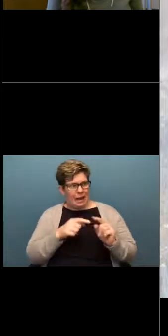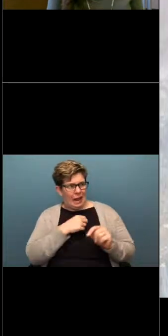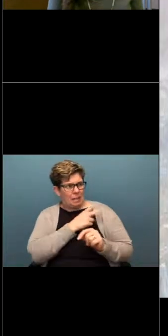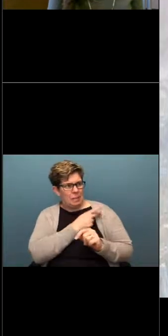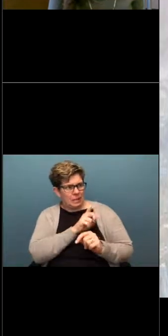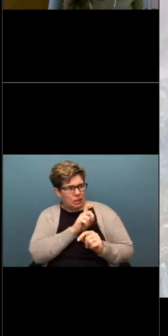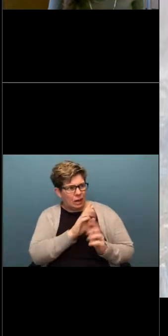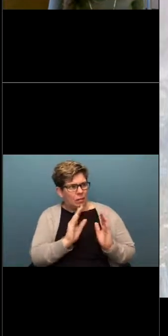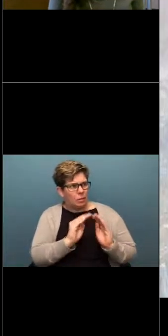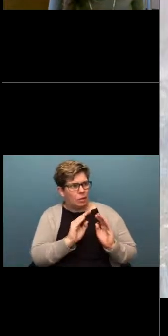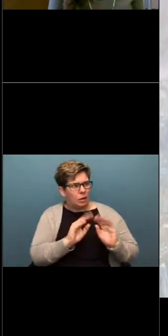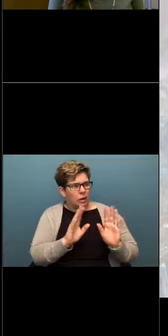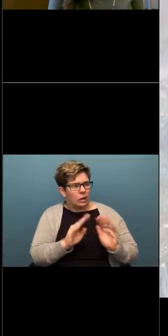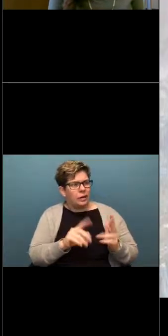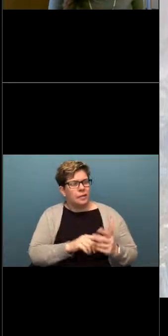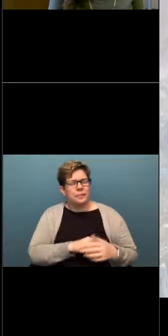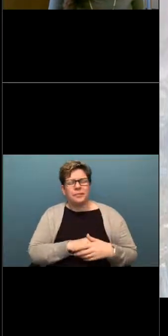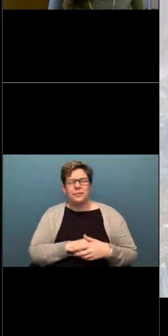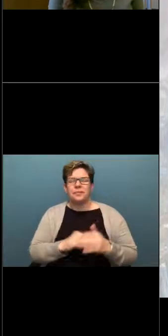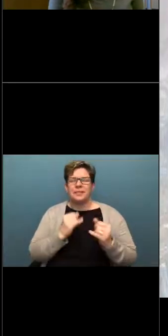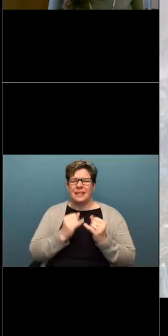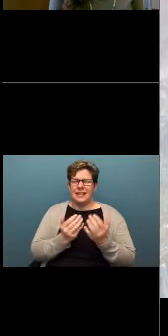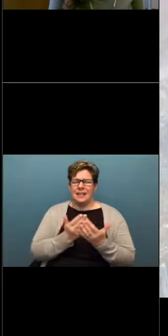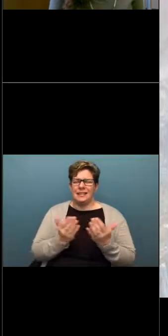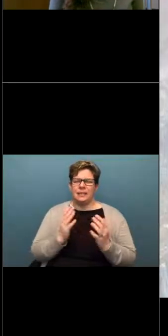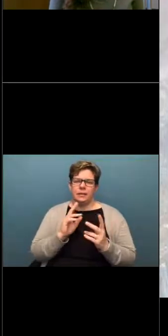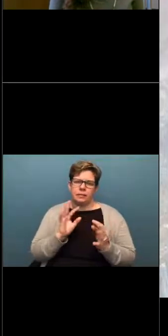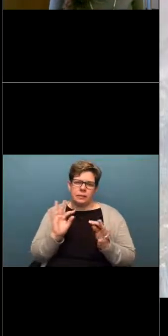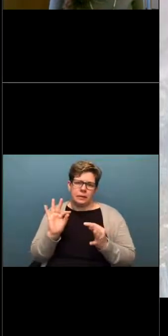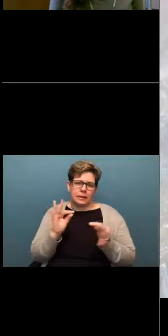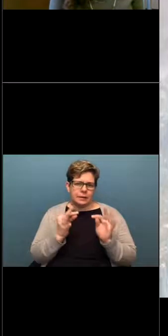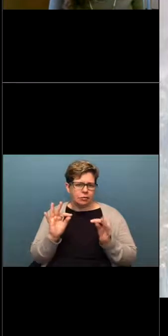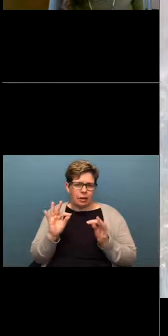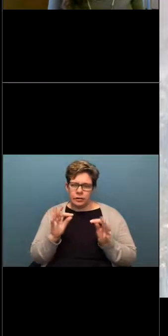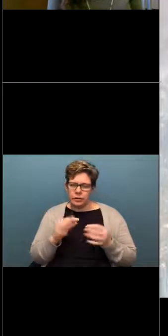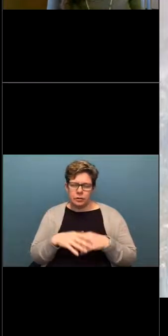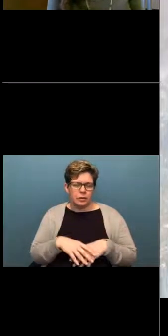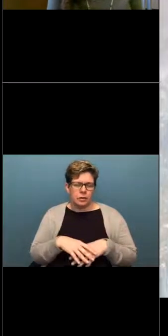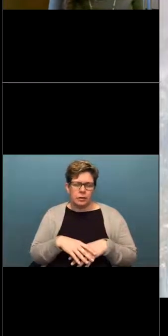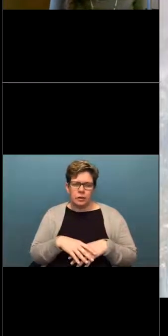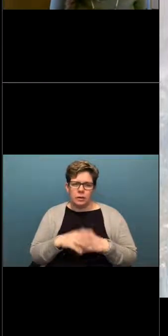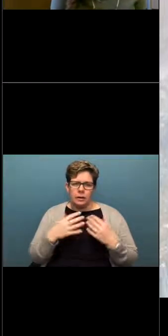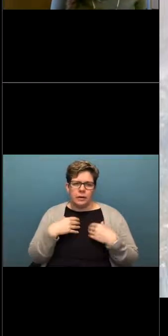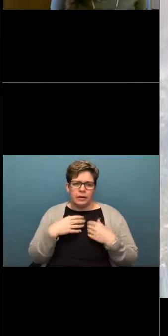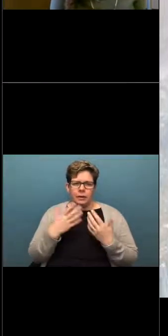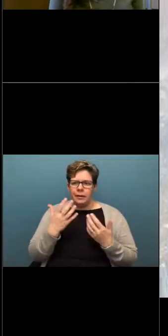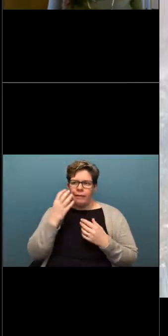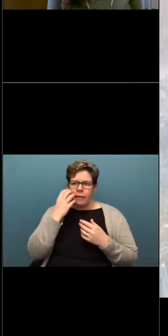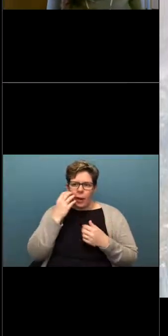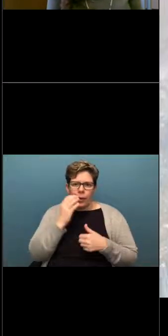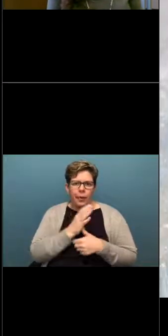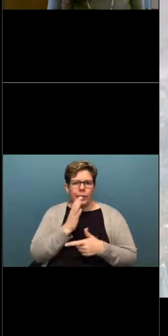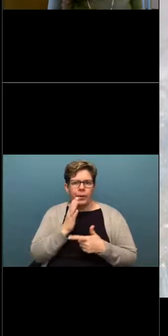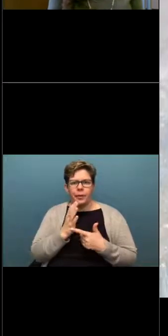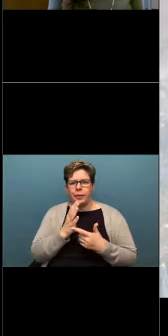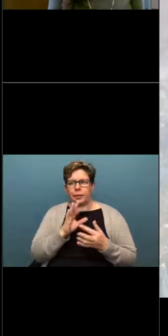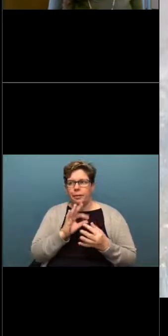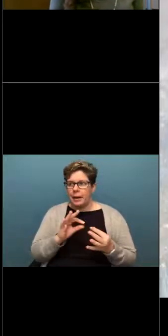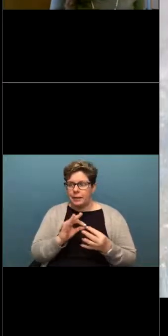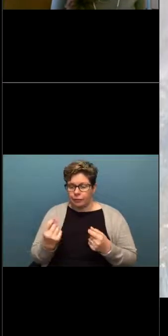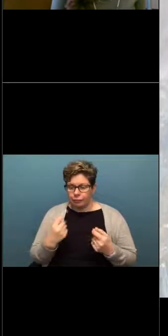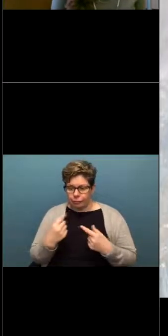lastly, distractions. So many distractions in the healthcare space, from cell phones and messages